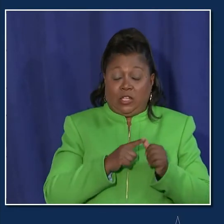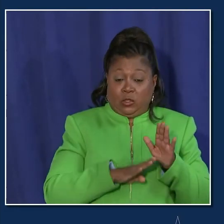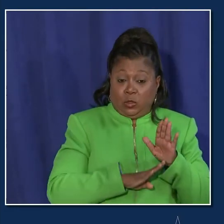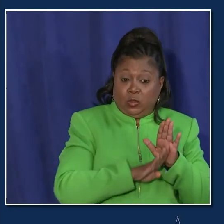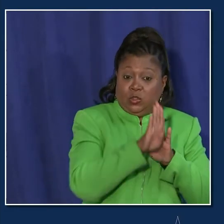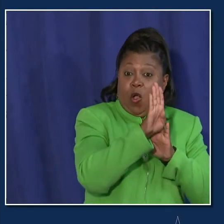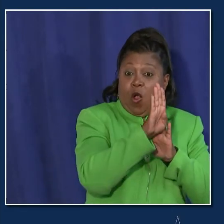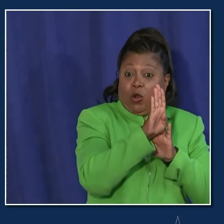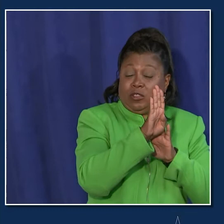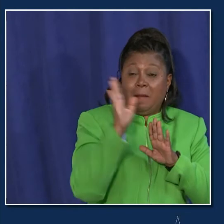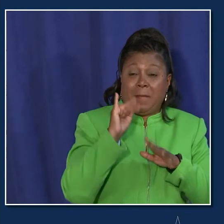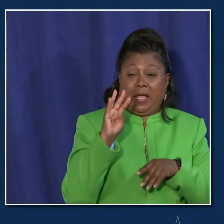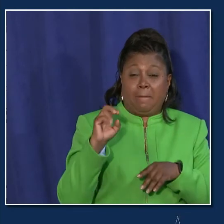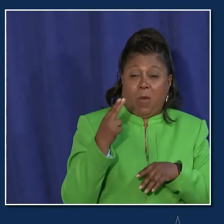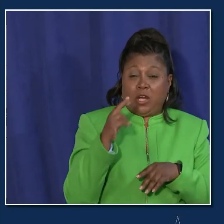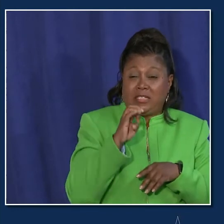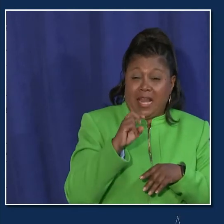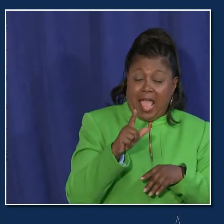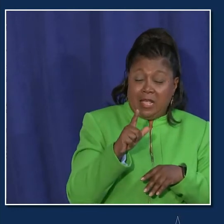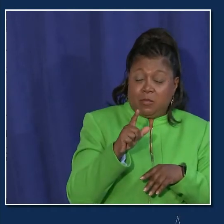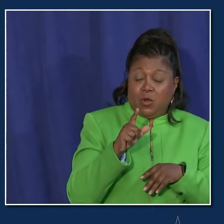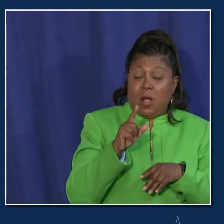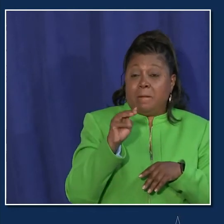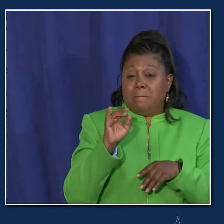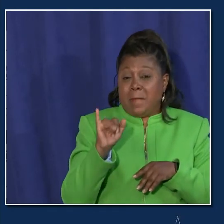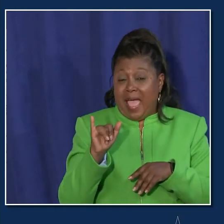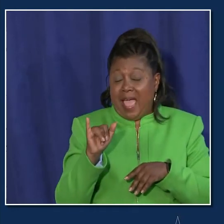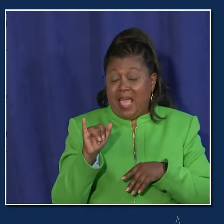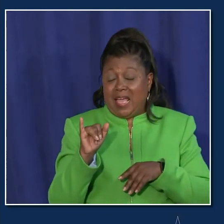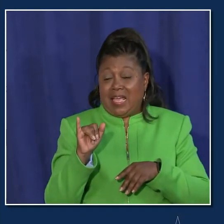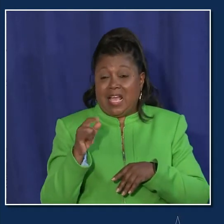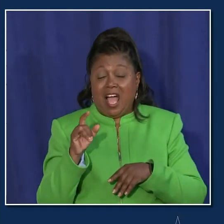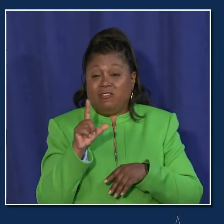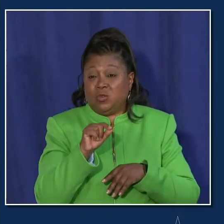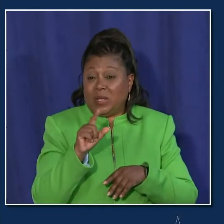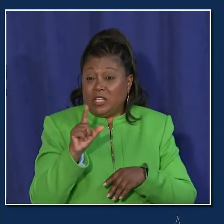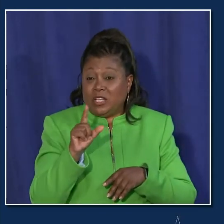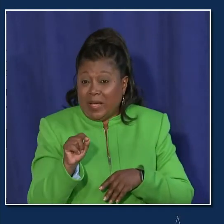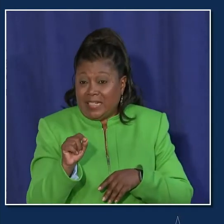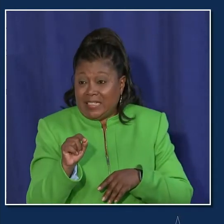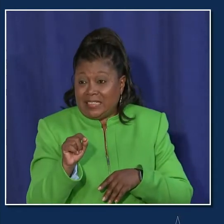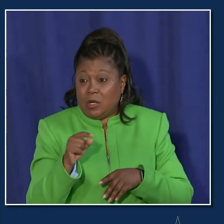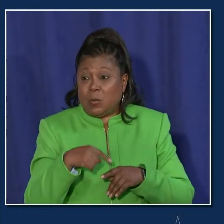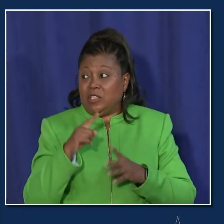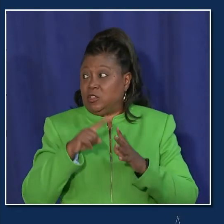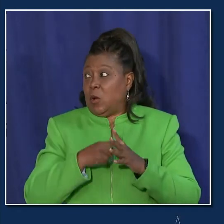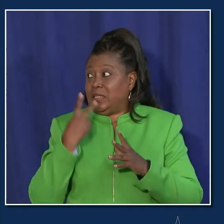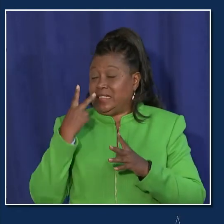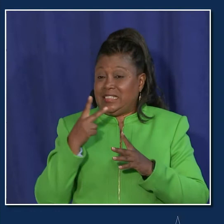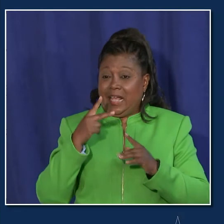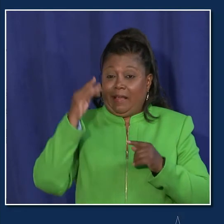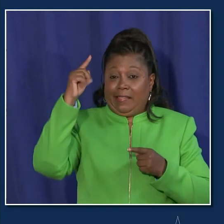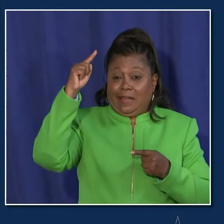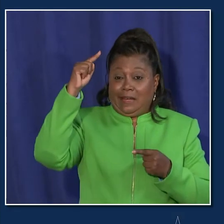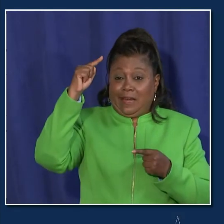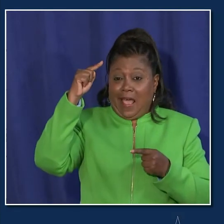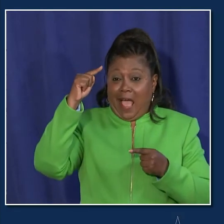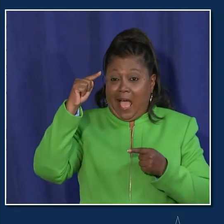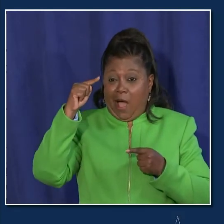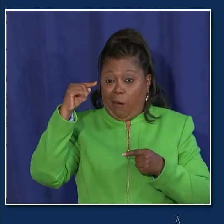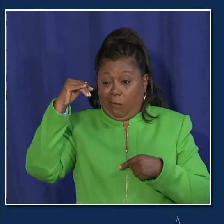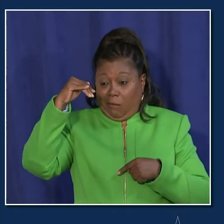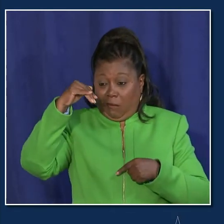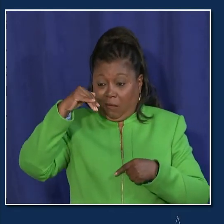surge back in March and April, May of 2020. We started to see the downward